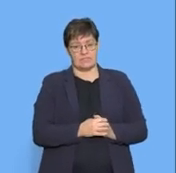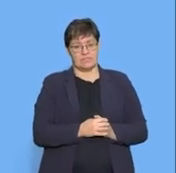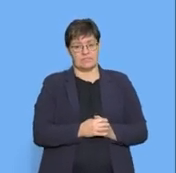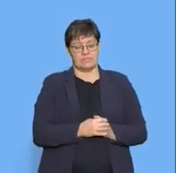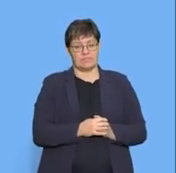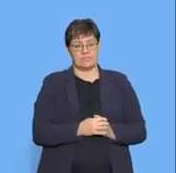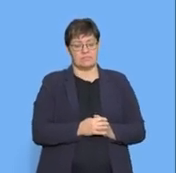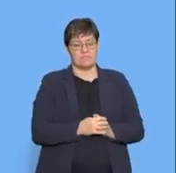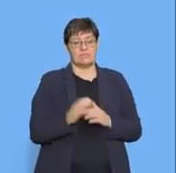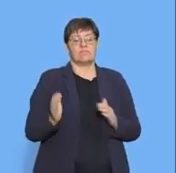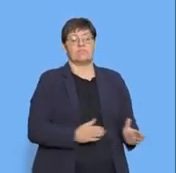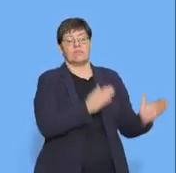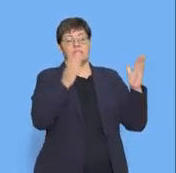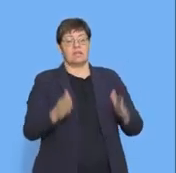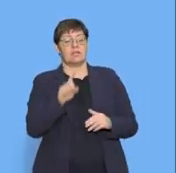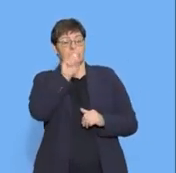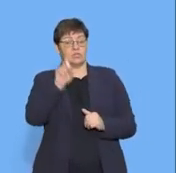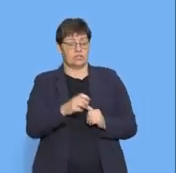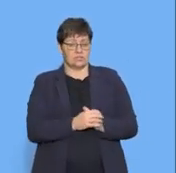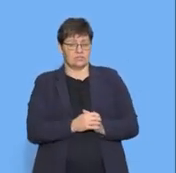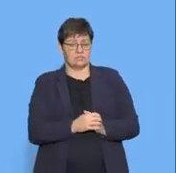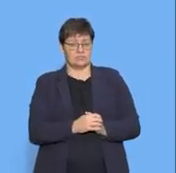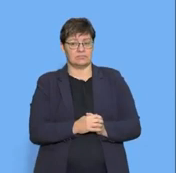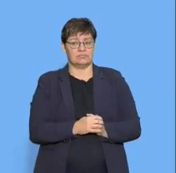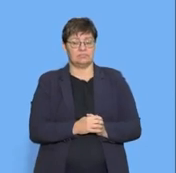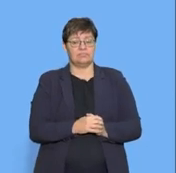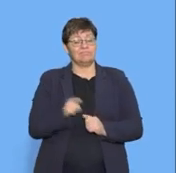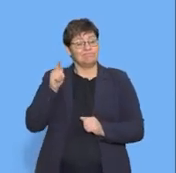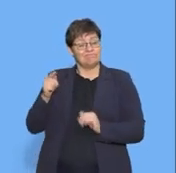did. Okay, so our next question.